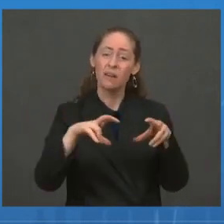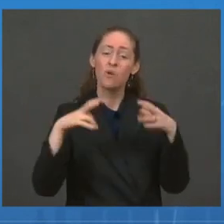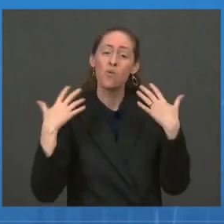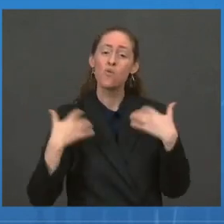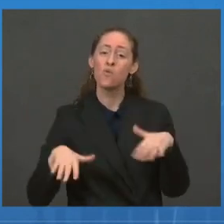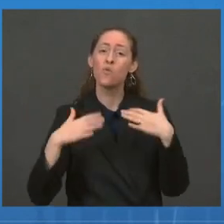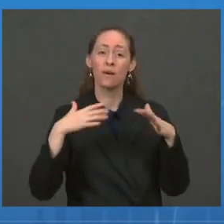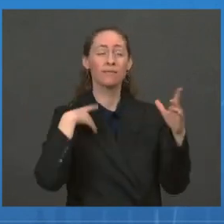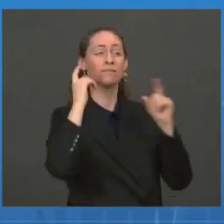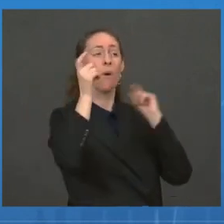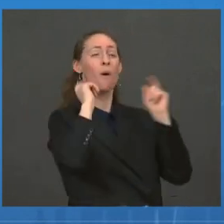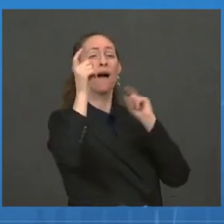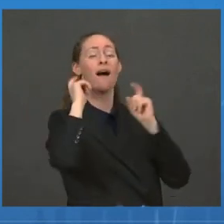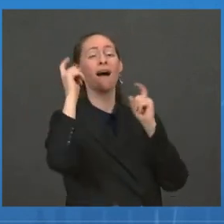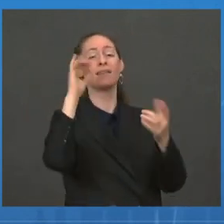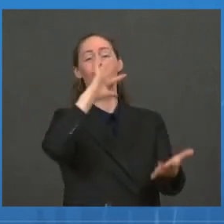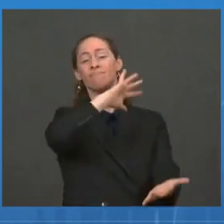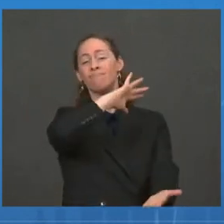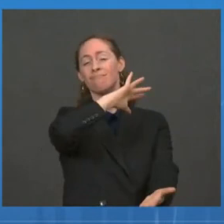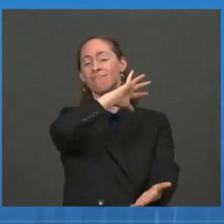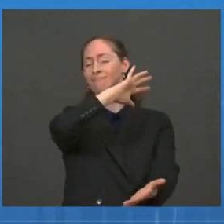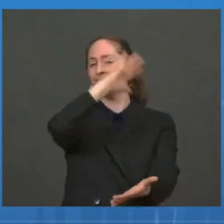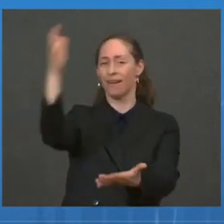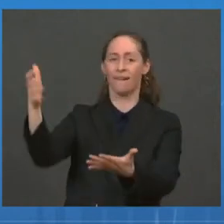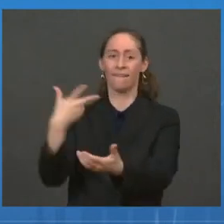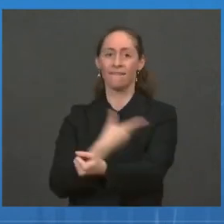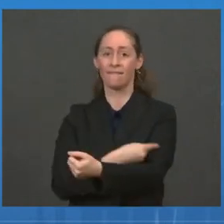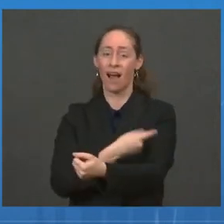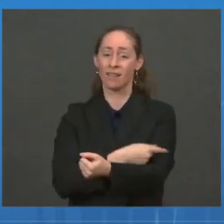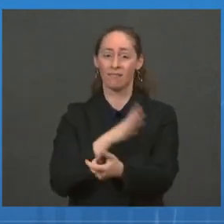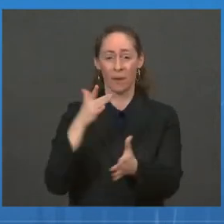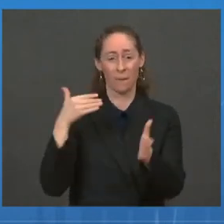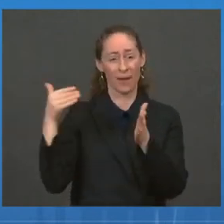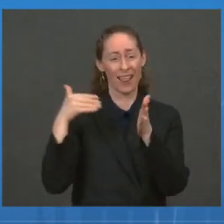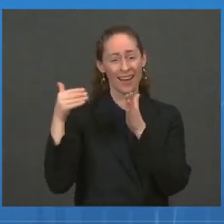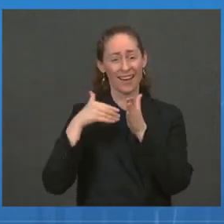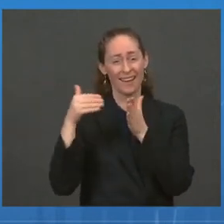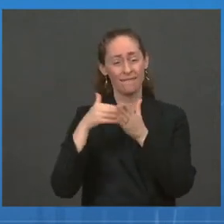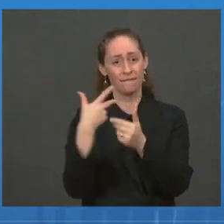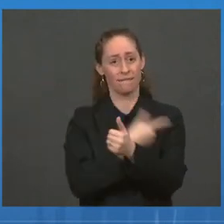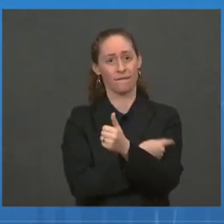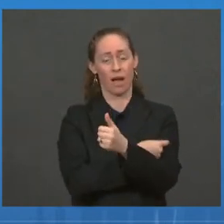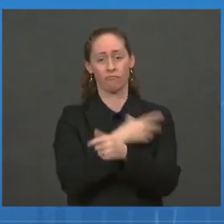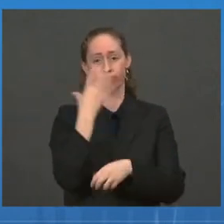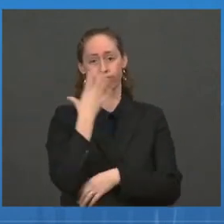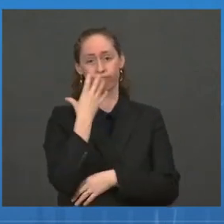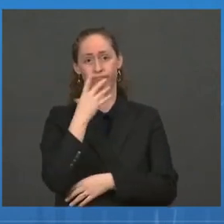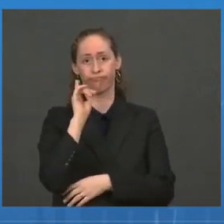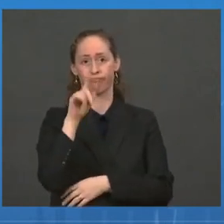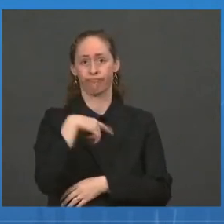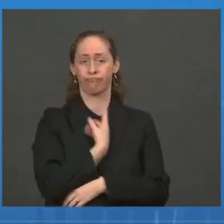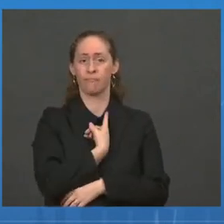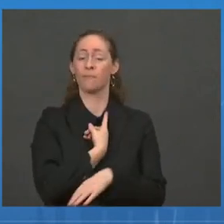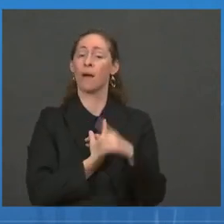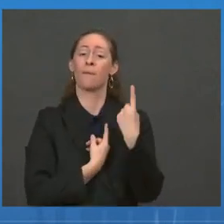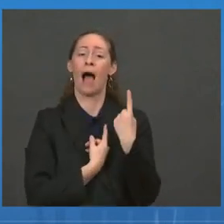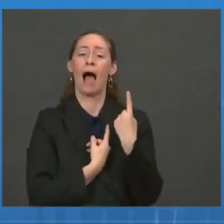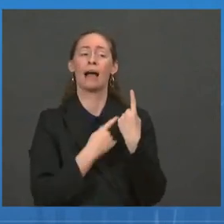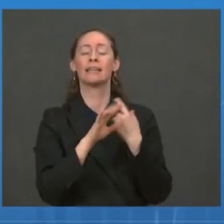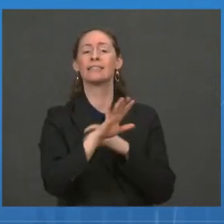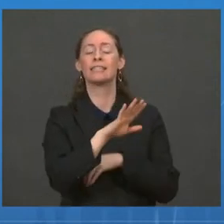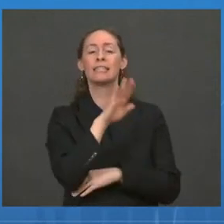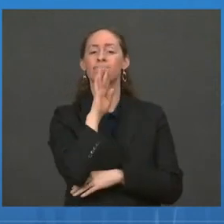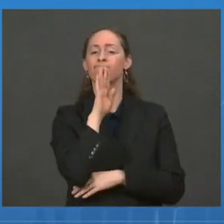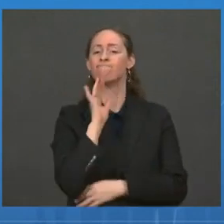110 countries one of the frustrating aspects of this is that the logistic capability of